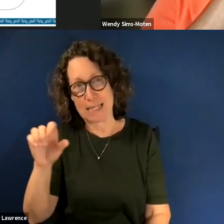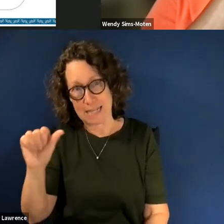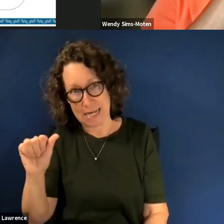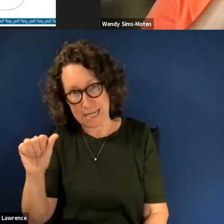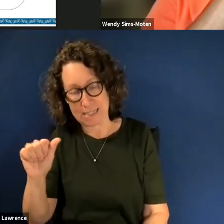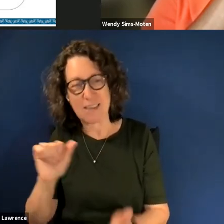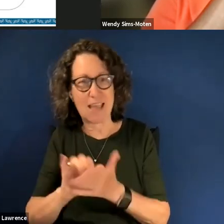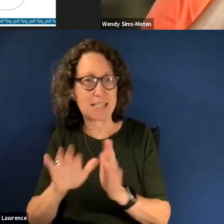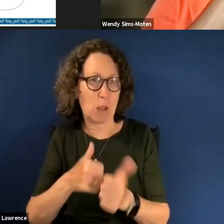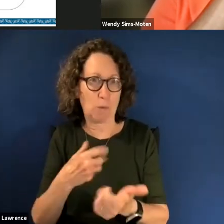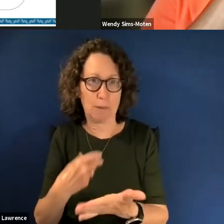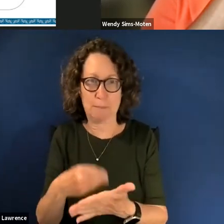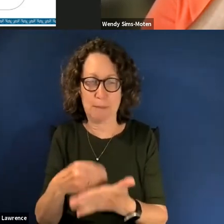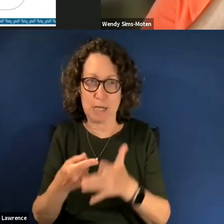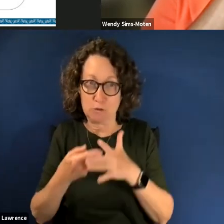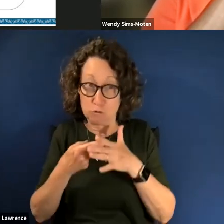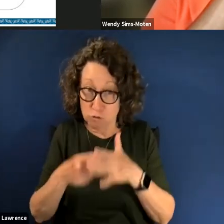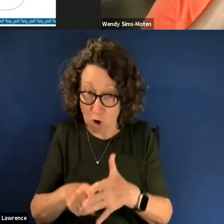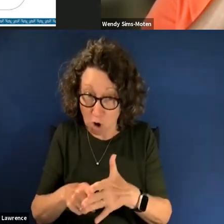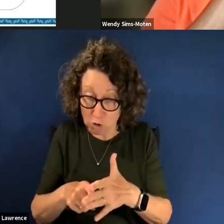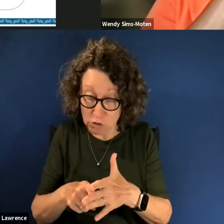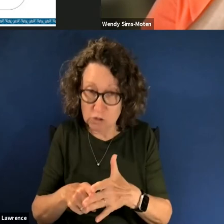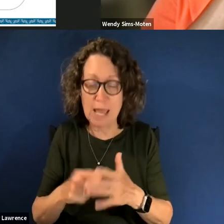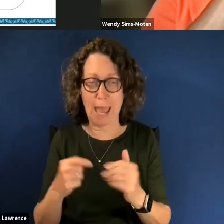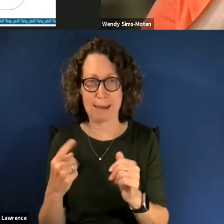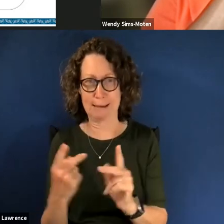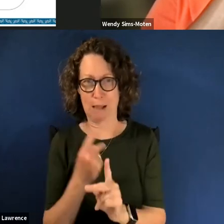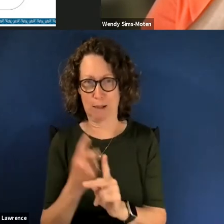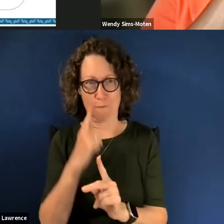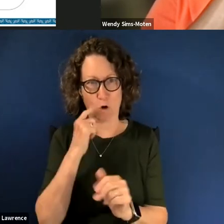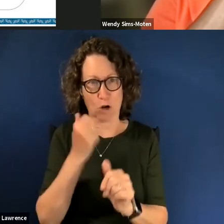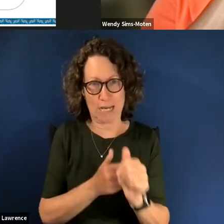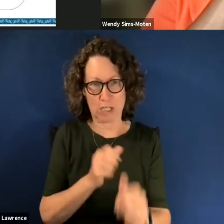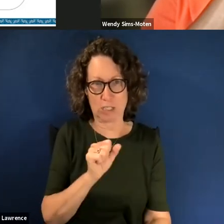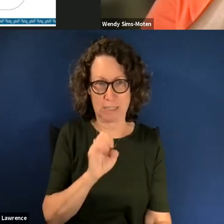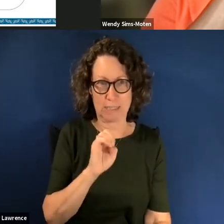that's how the money starts and is calculated for each SELPA.